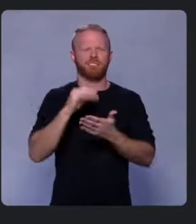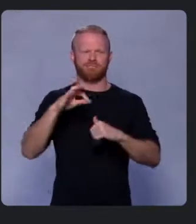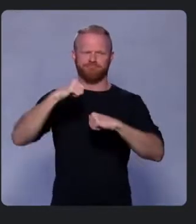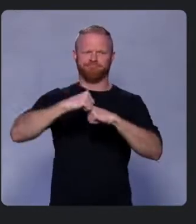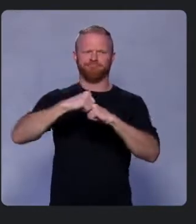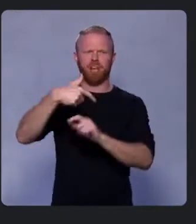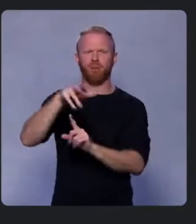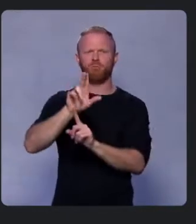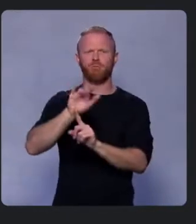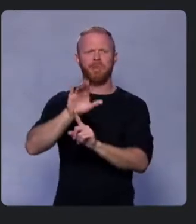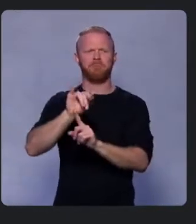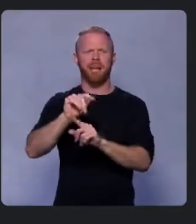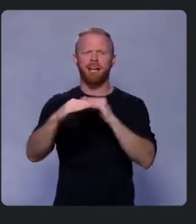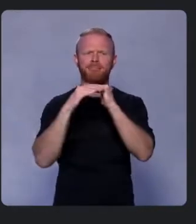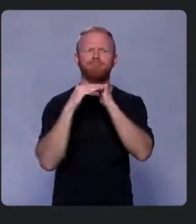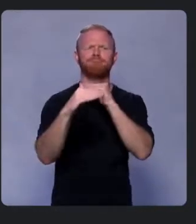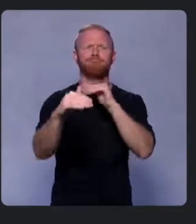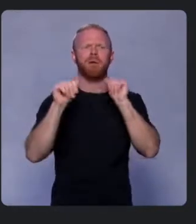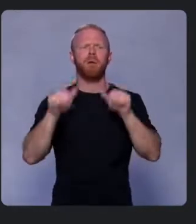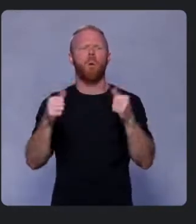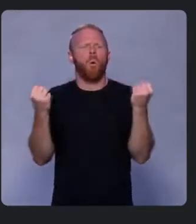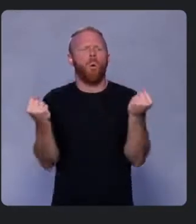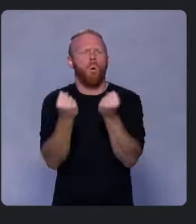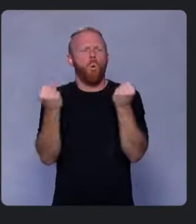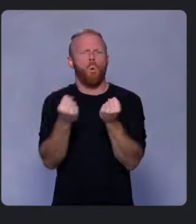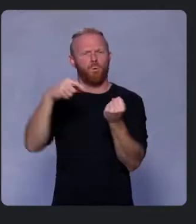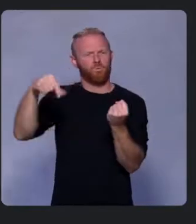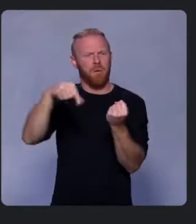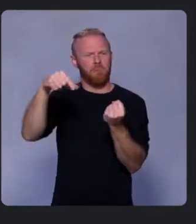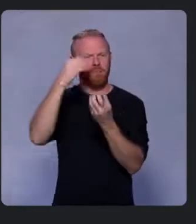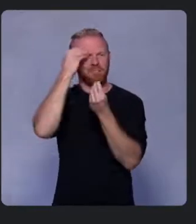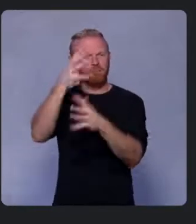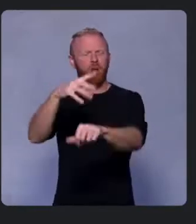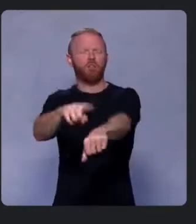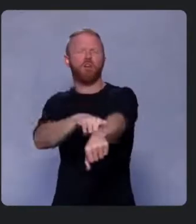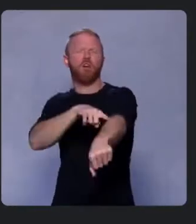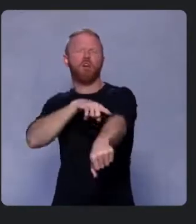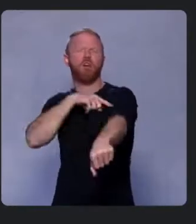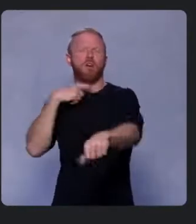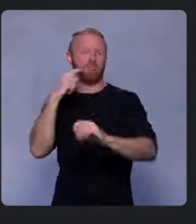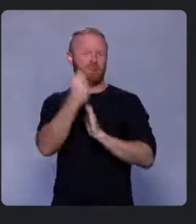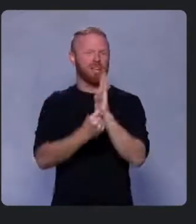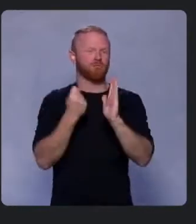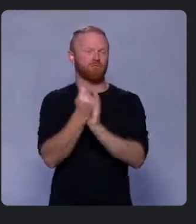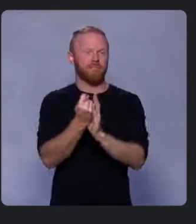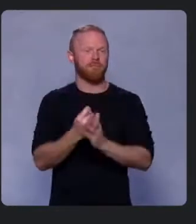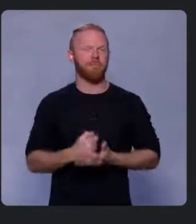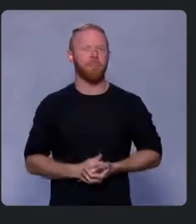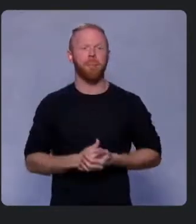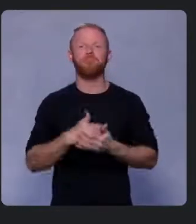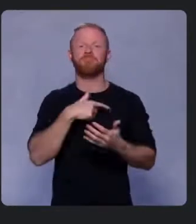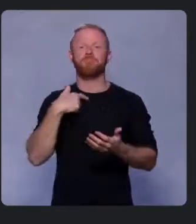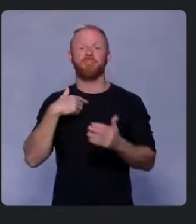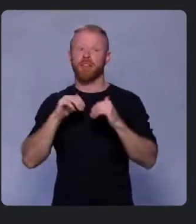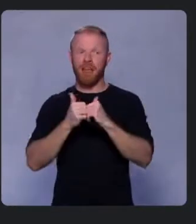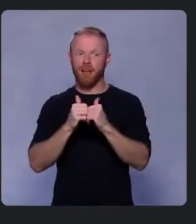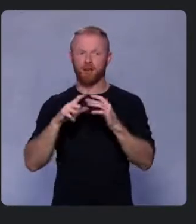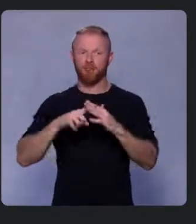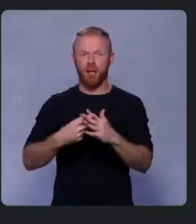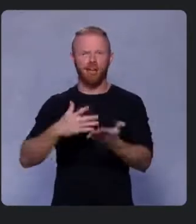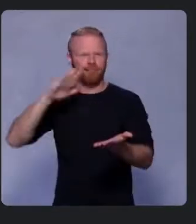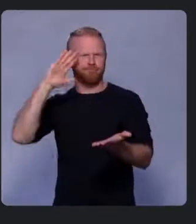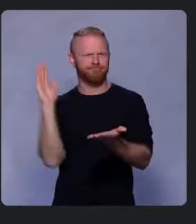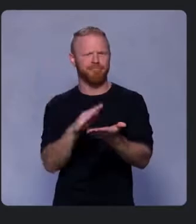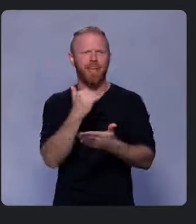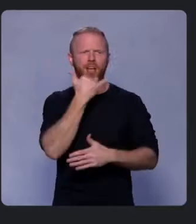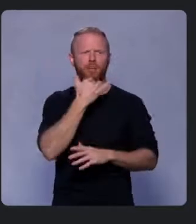stable enough to hold quantum information for a long period of time. We start by reducing the error rate of